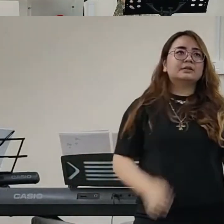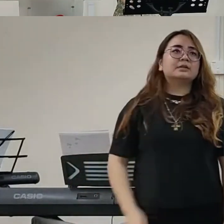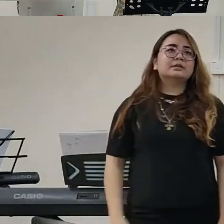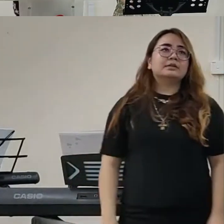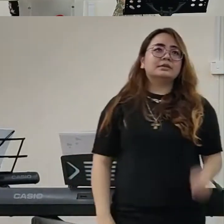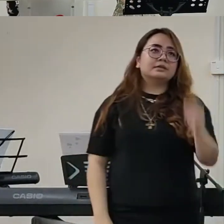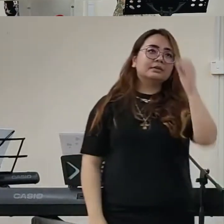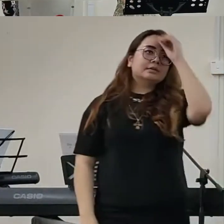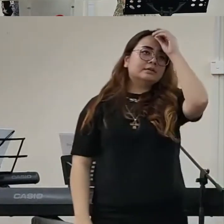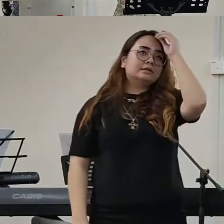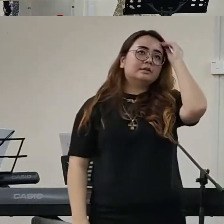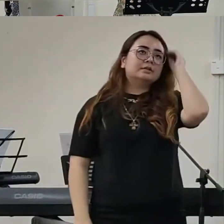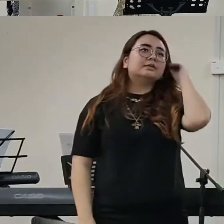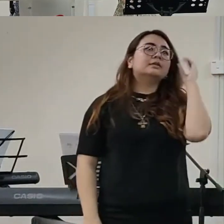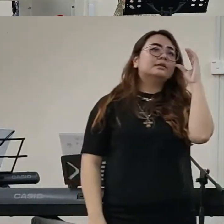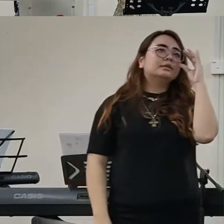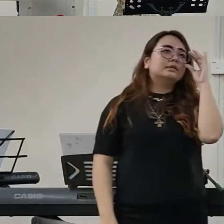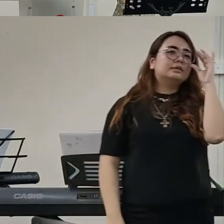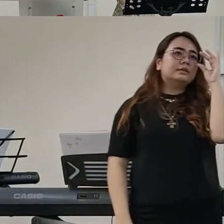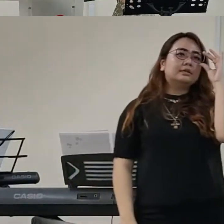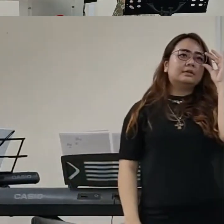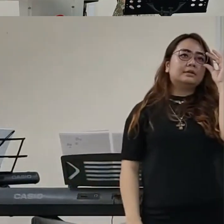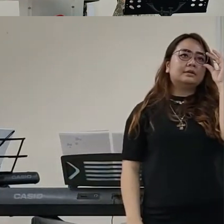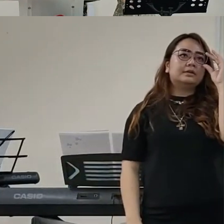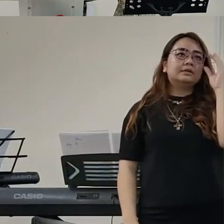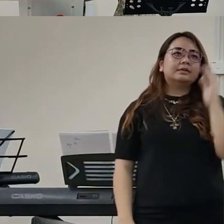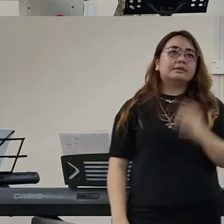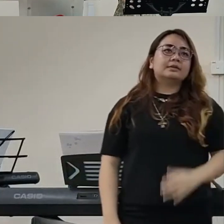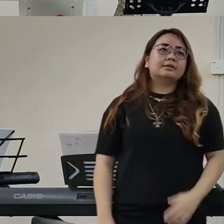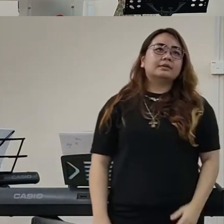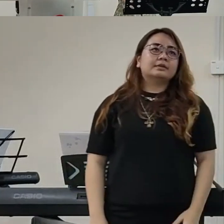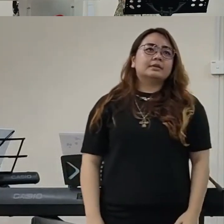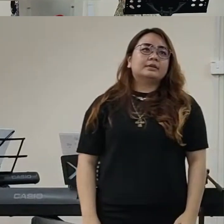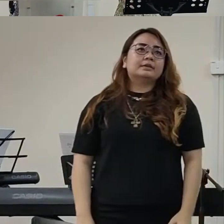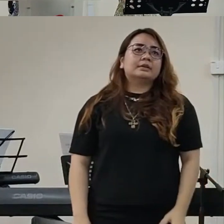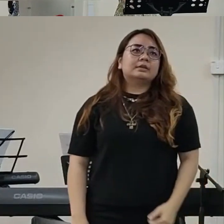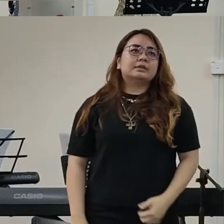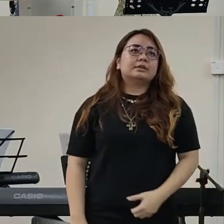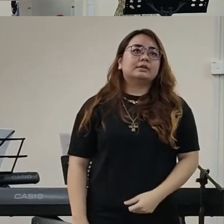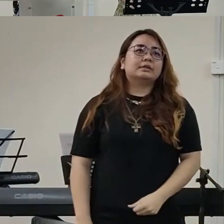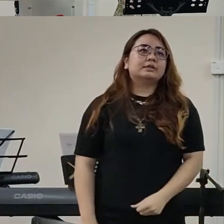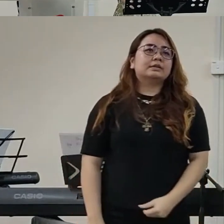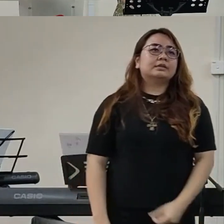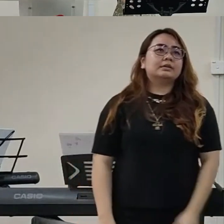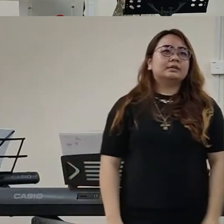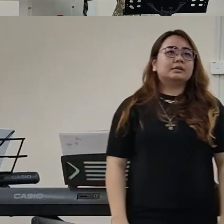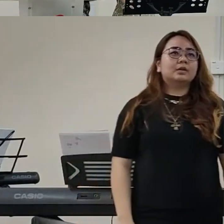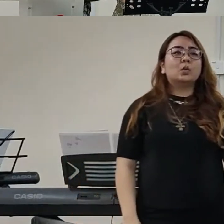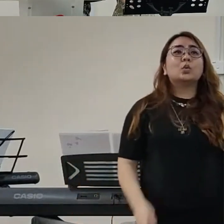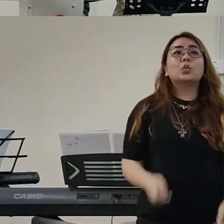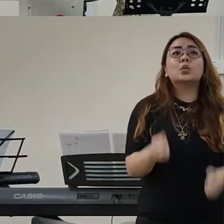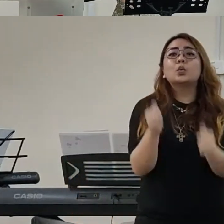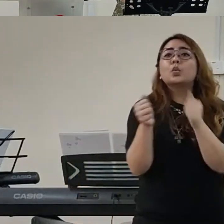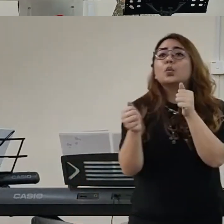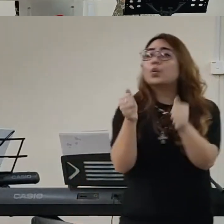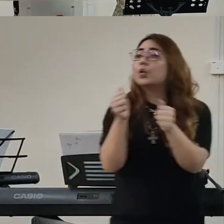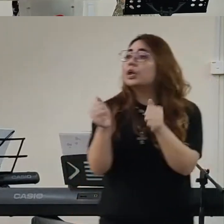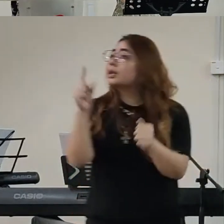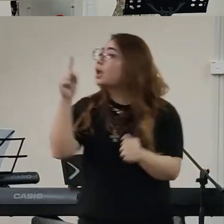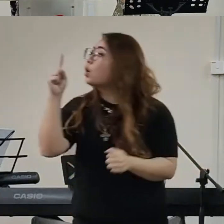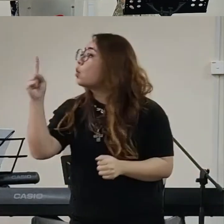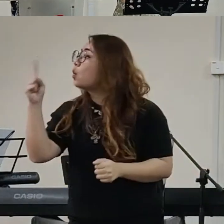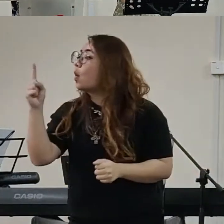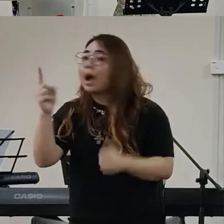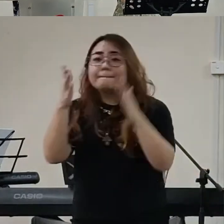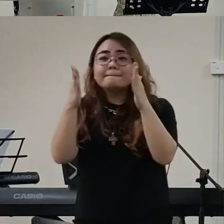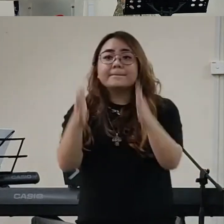of you who are not, you need to rise up.So as listen to this sermon carefully and start to ask the Holy Spirit, which is that one person I can start to